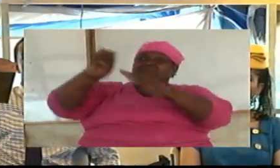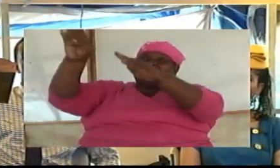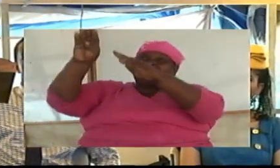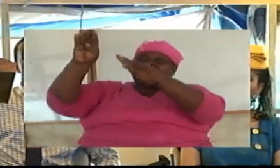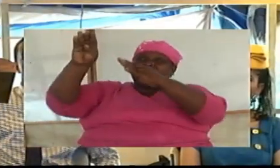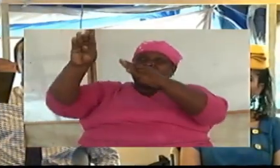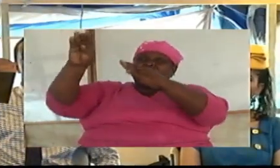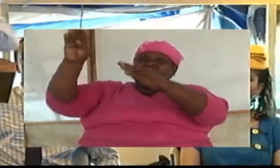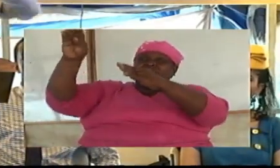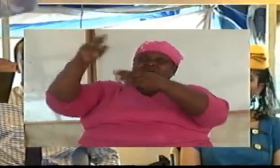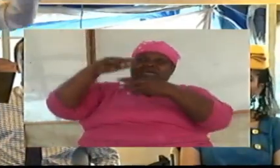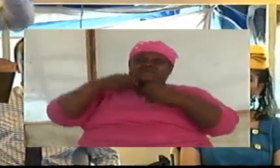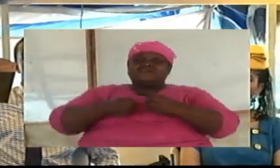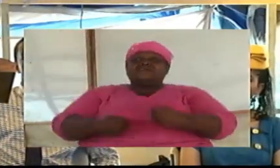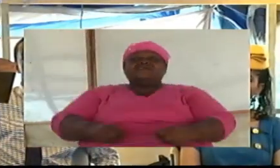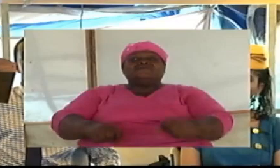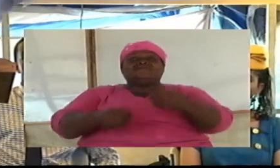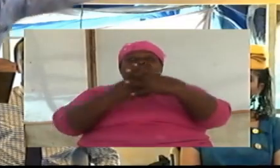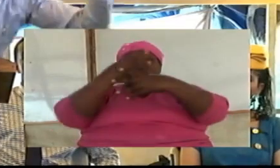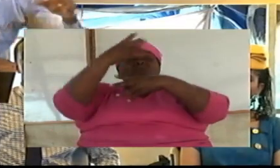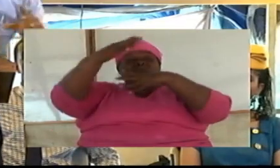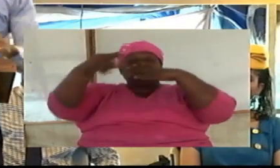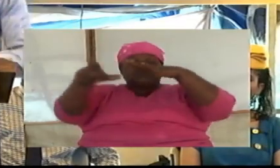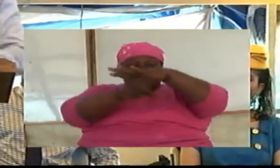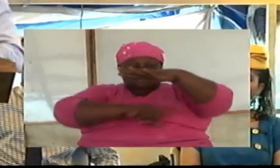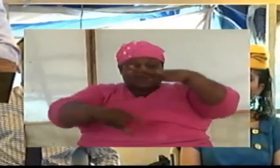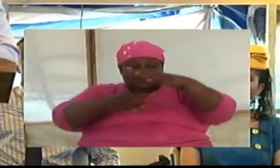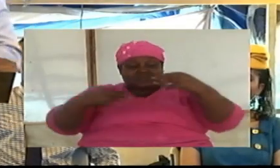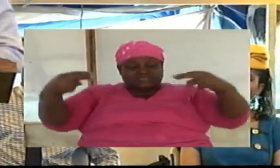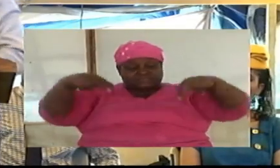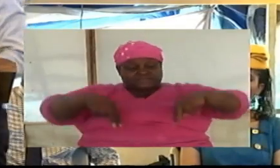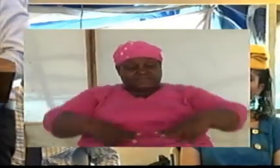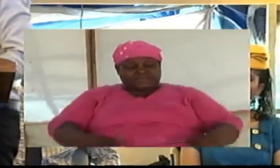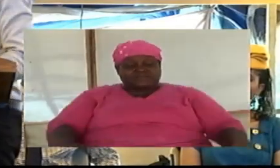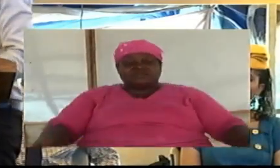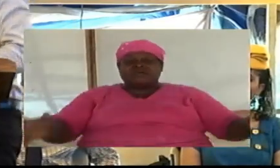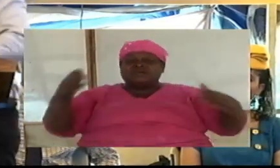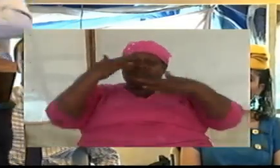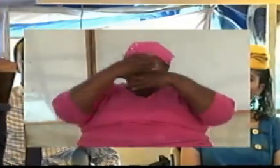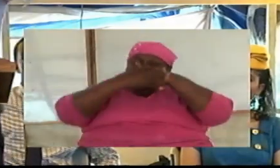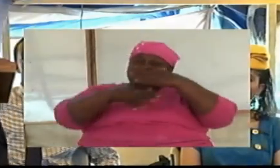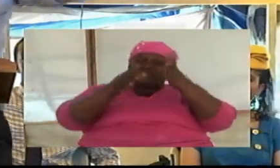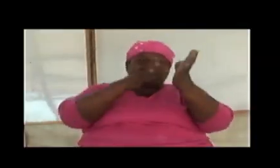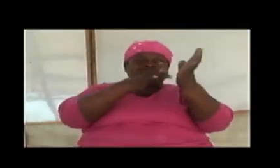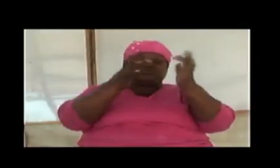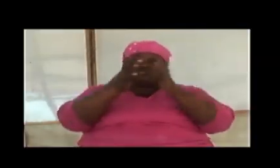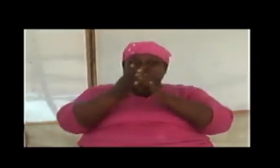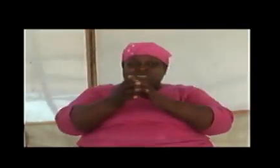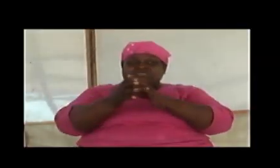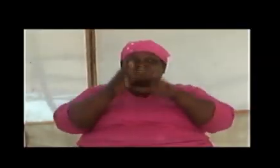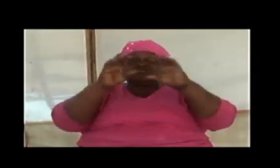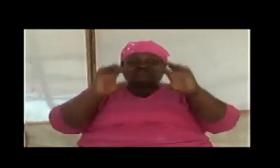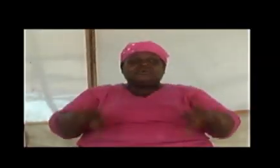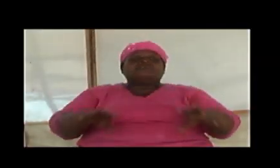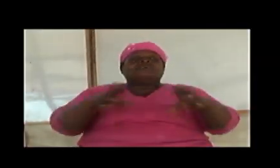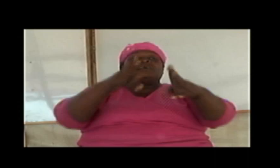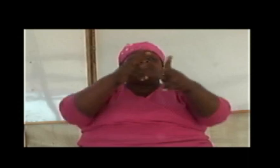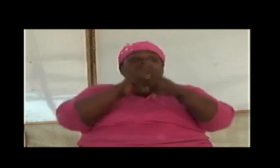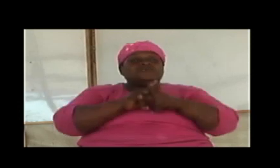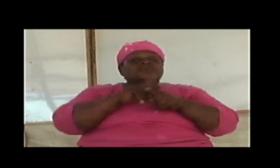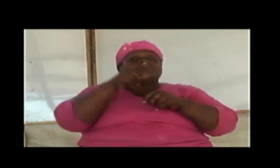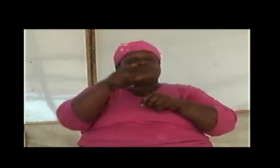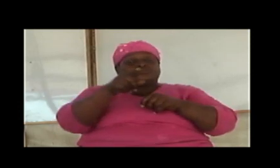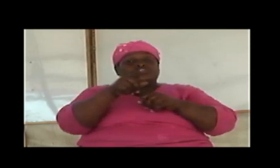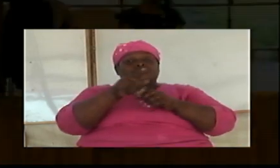valley. The blood, it prevails. Hallelujah. Whatever race you are, we